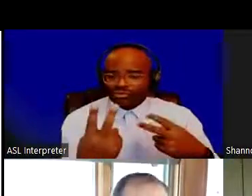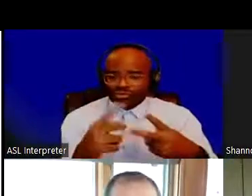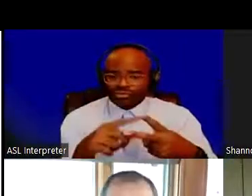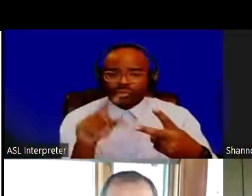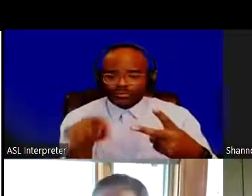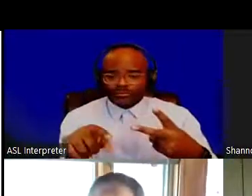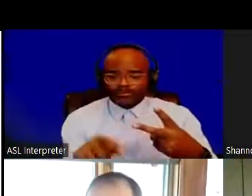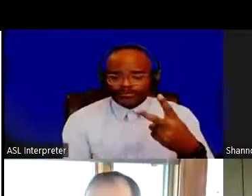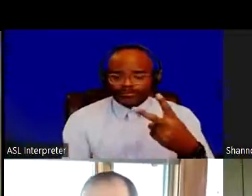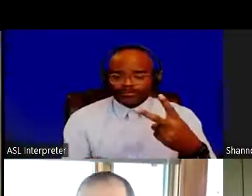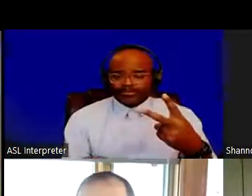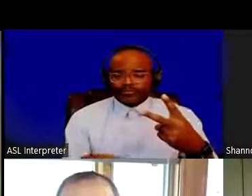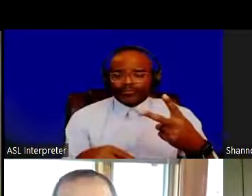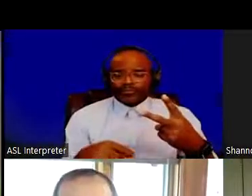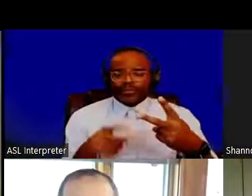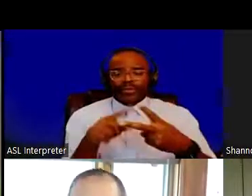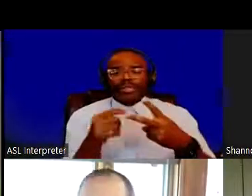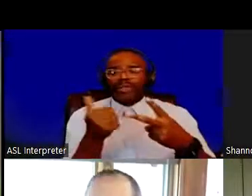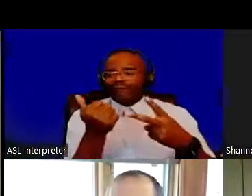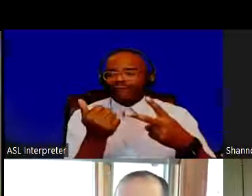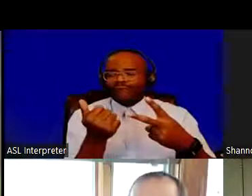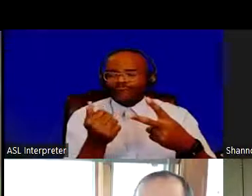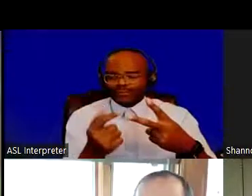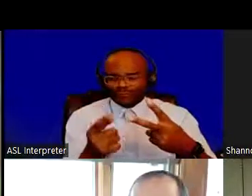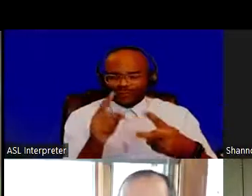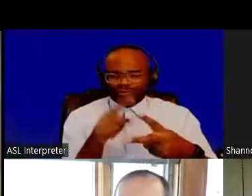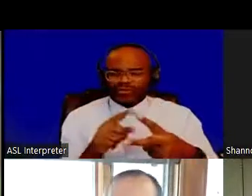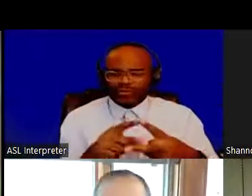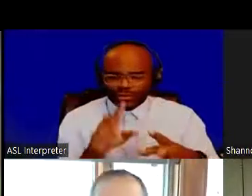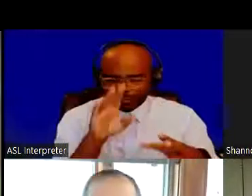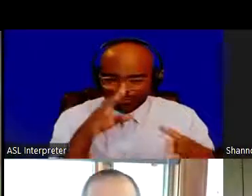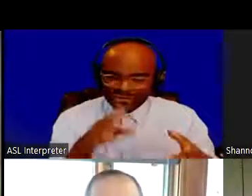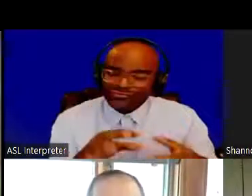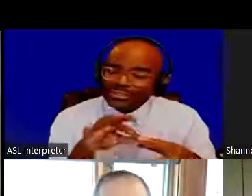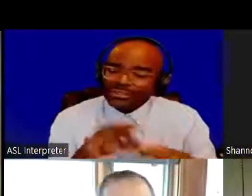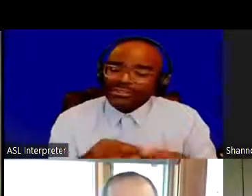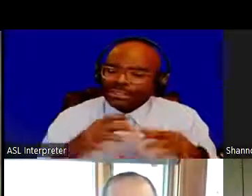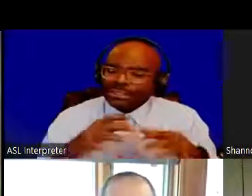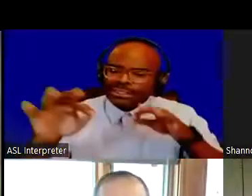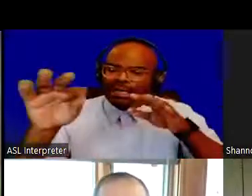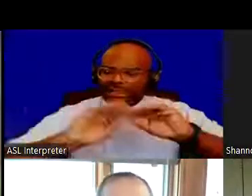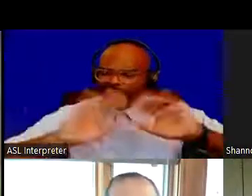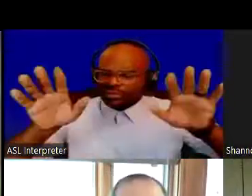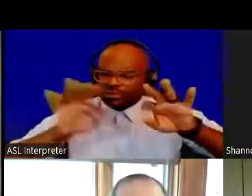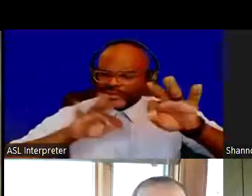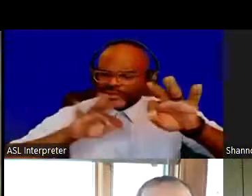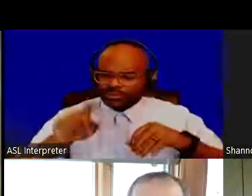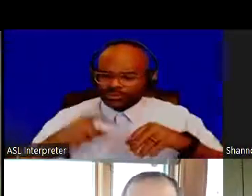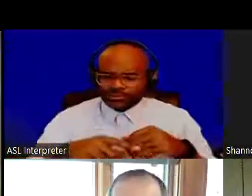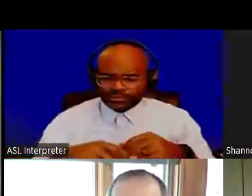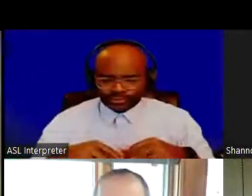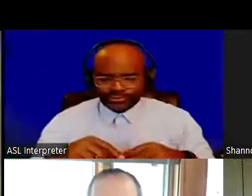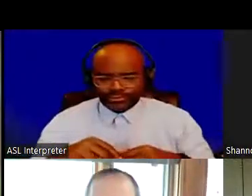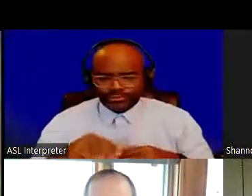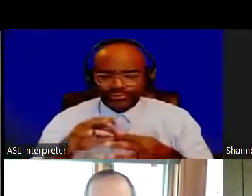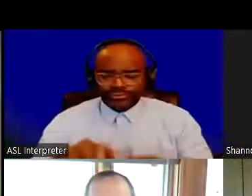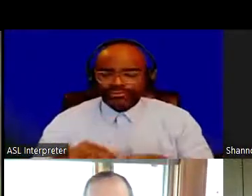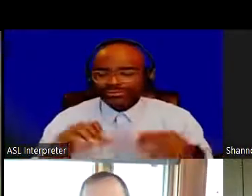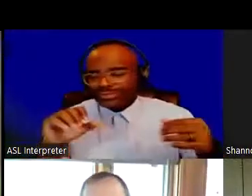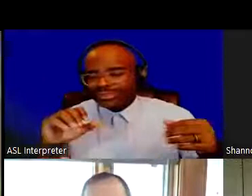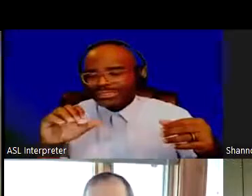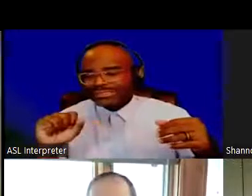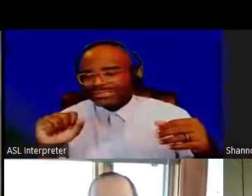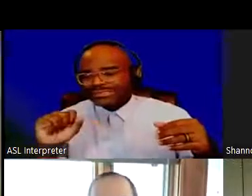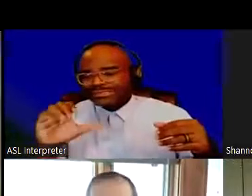one is kind of getting multiple votes. So let's go with that one first because it's also sort of a clarification question. It's about the scatter of